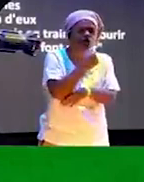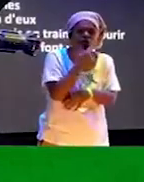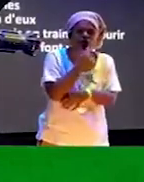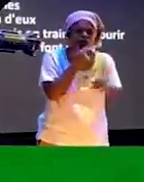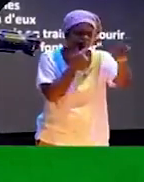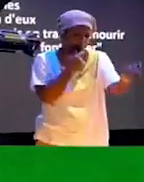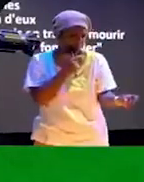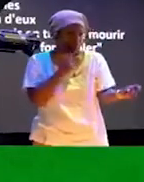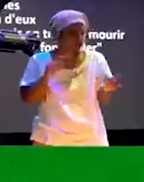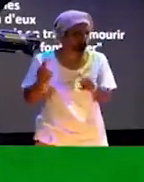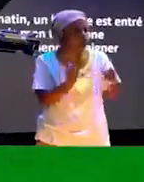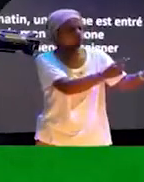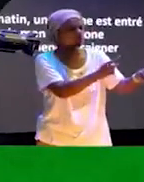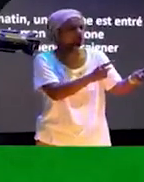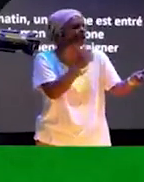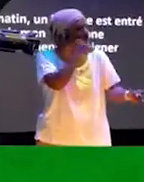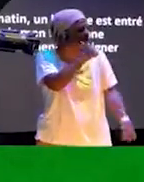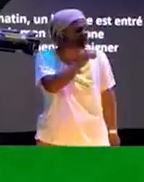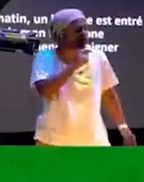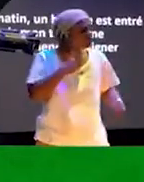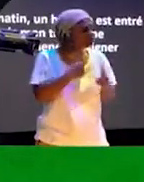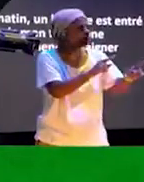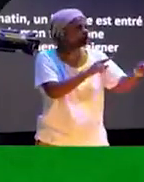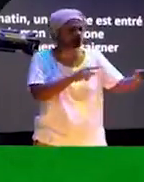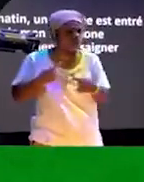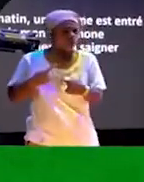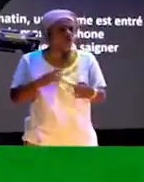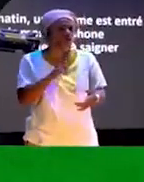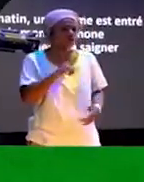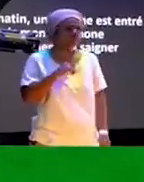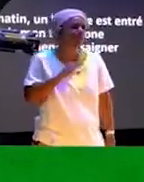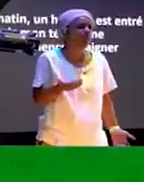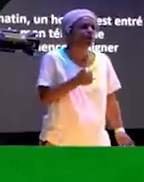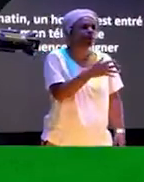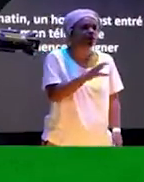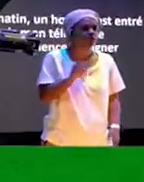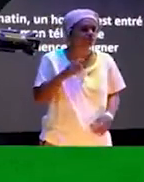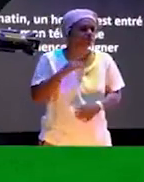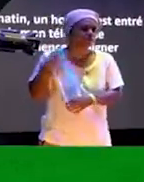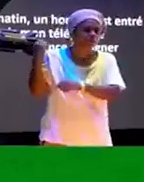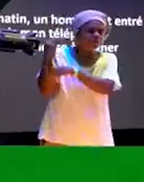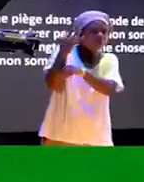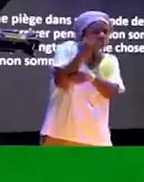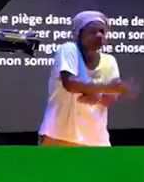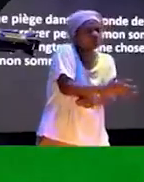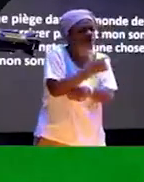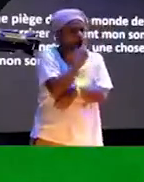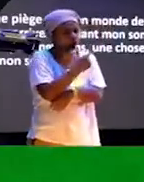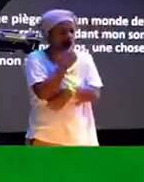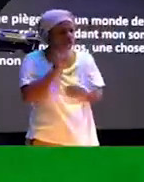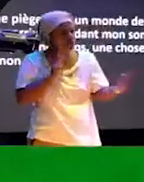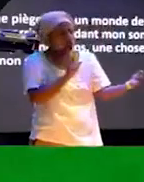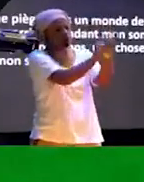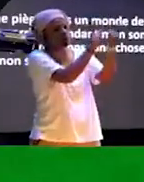get raped too. In March, 3 a.m., 2 men break in and take my phone. Day after, I start to bleed. My brain traps me in a